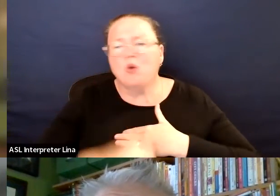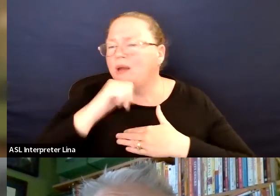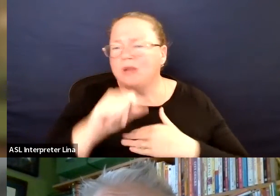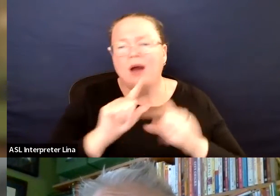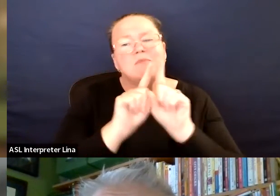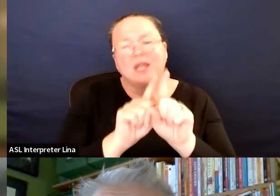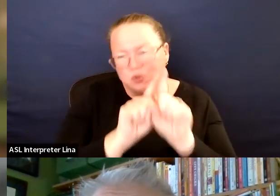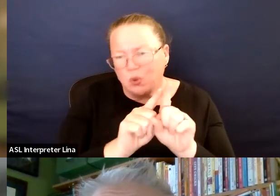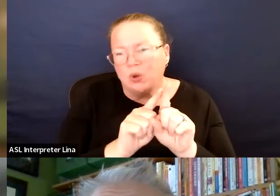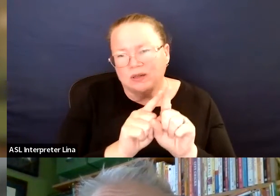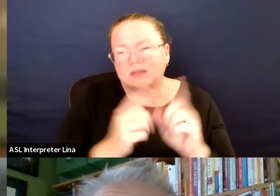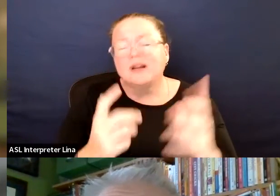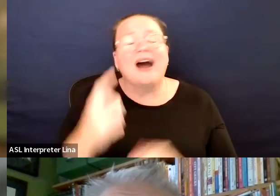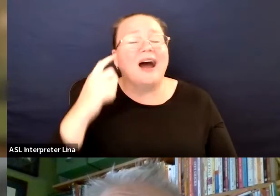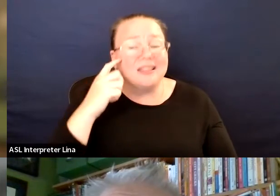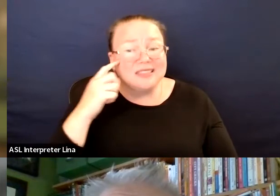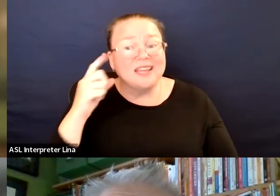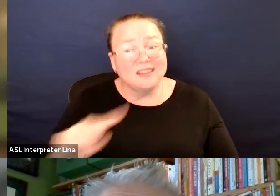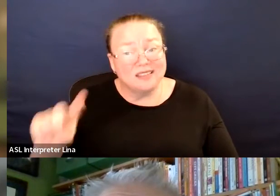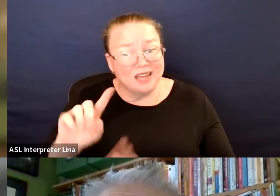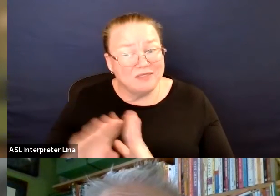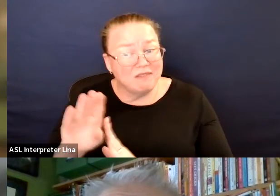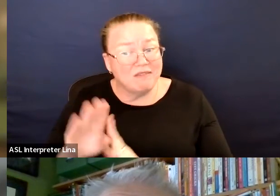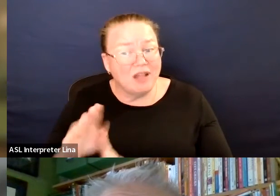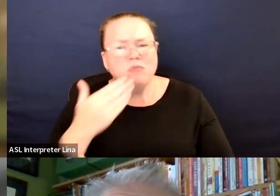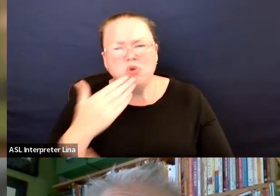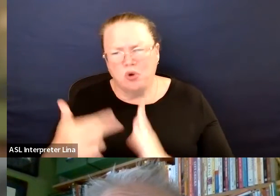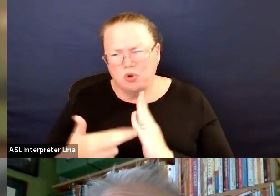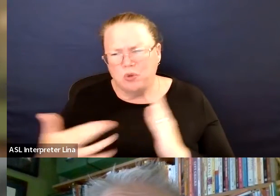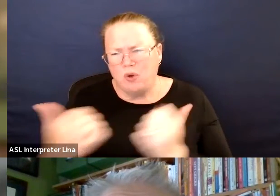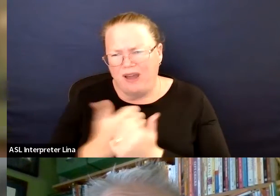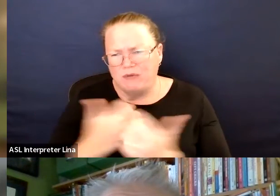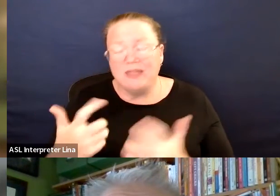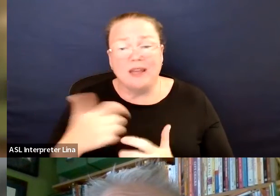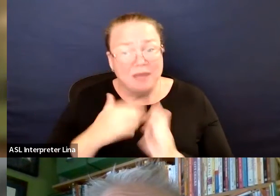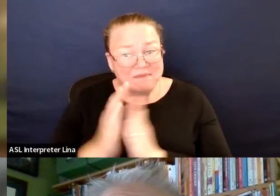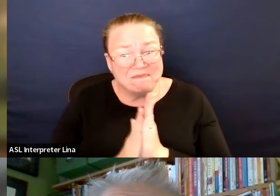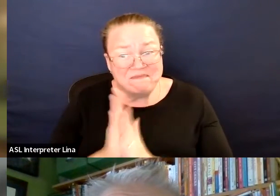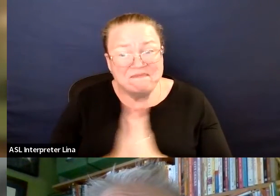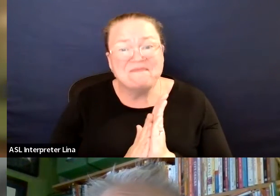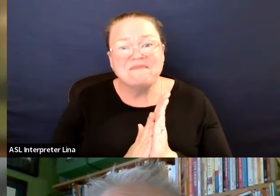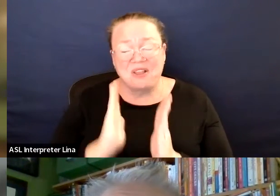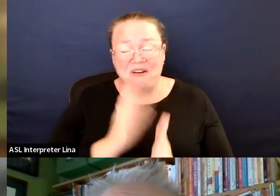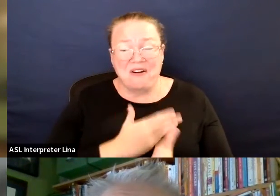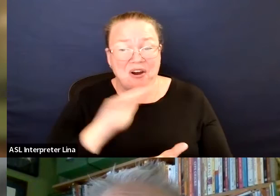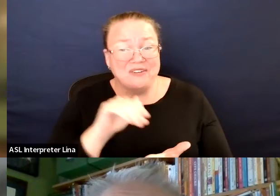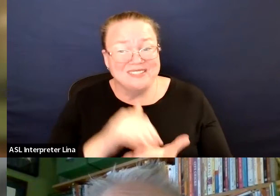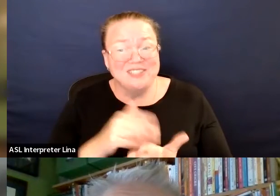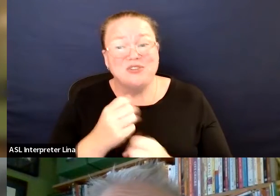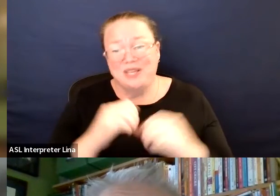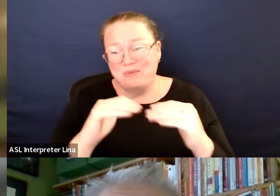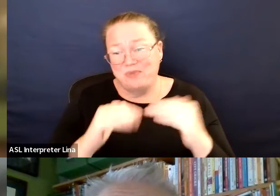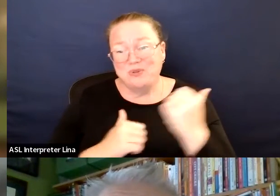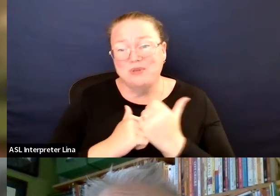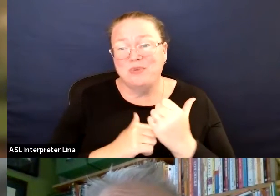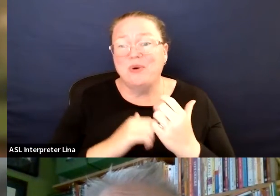thing. So I think they've really developed some wonderful resources. So I'm looking forward to our center getting our peer support